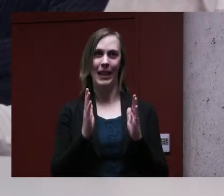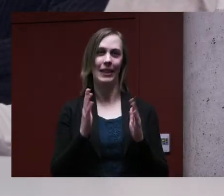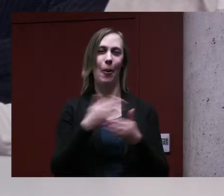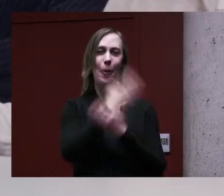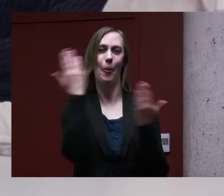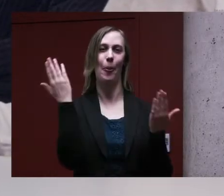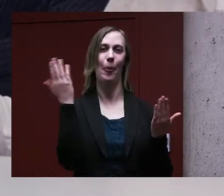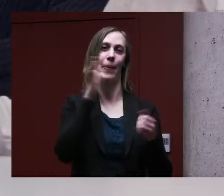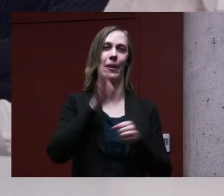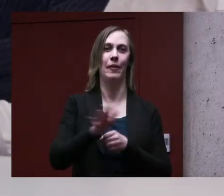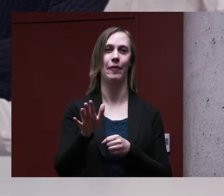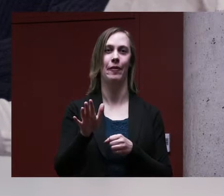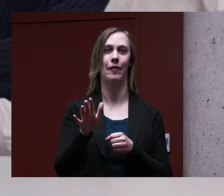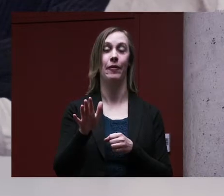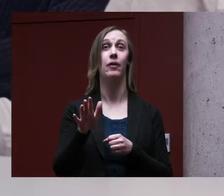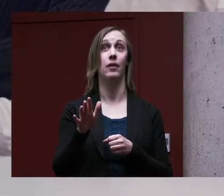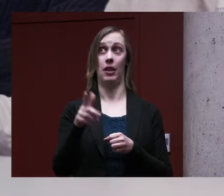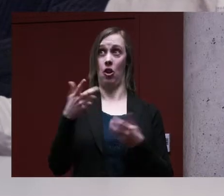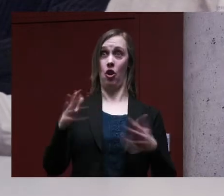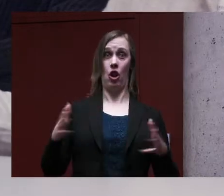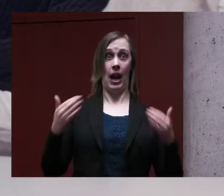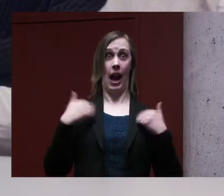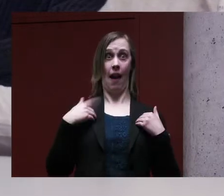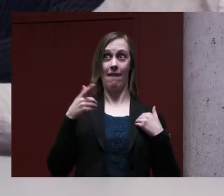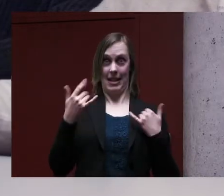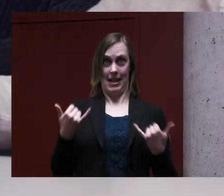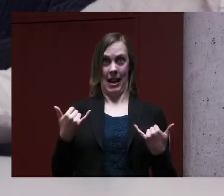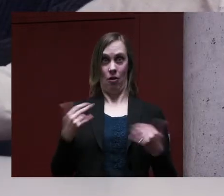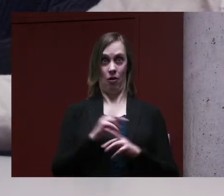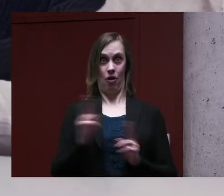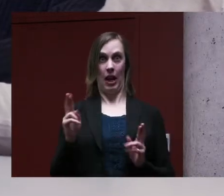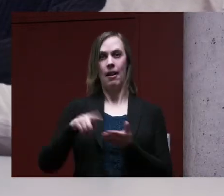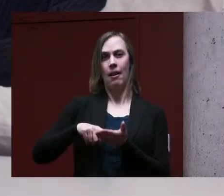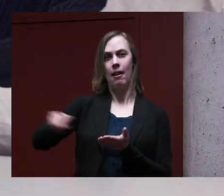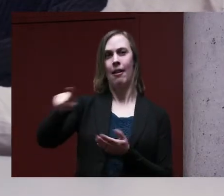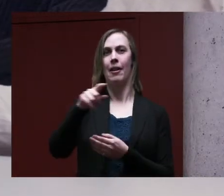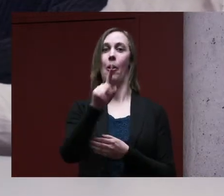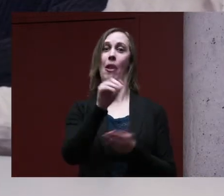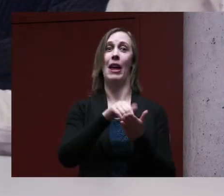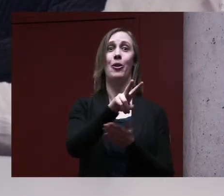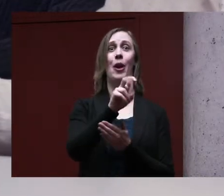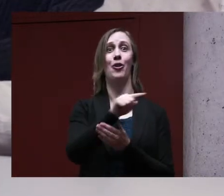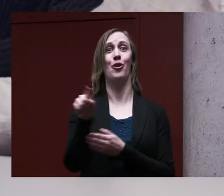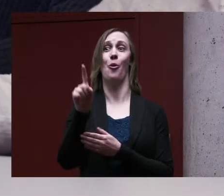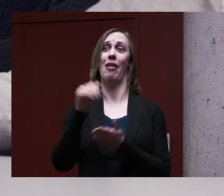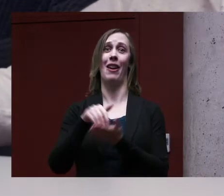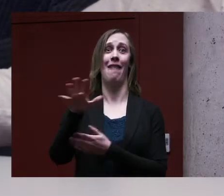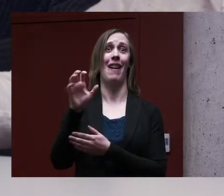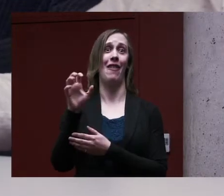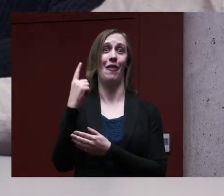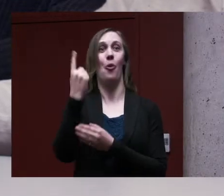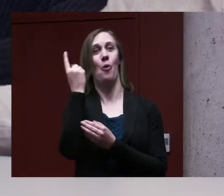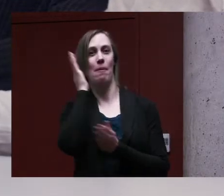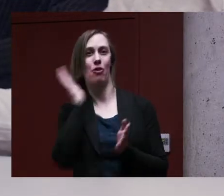advocates. Many of the existing units can cost anywhere between $1,200 and $1,500 a month for a 1-bedroom and